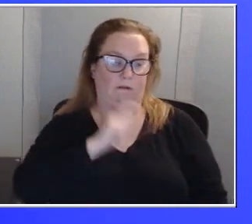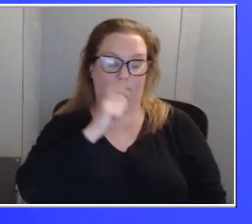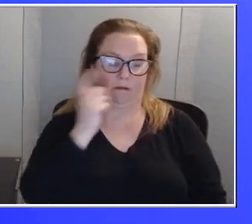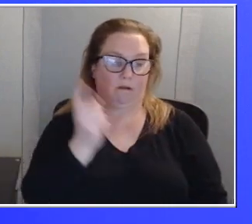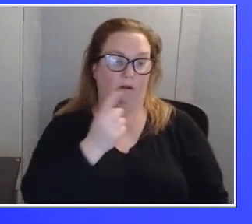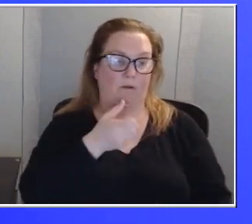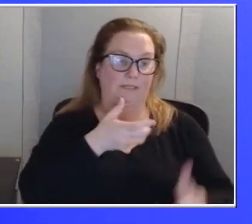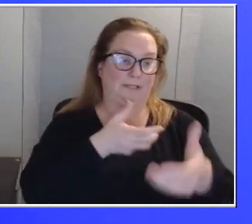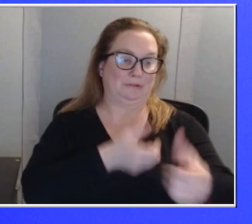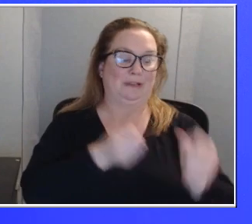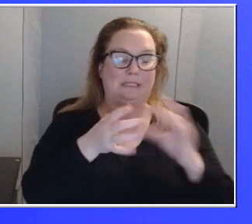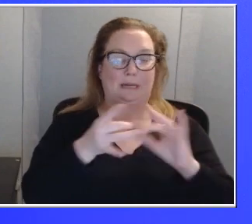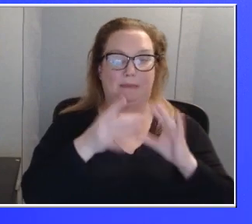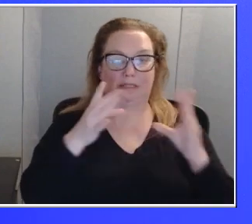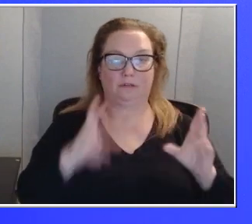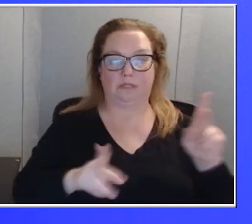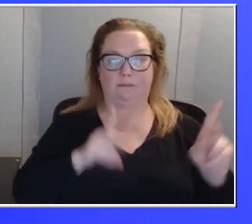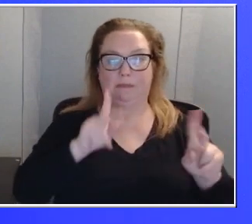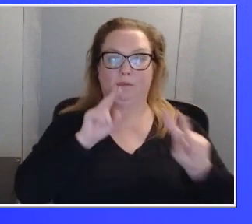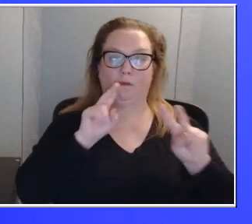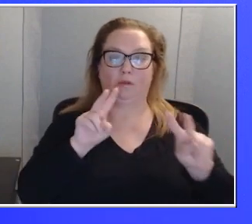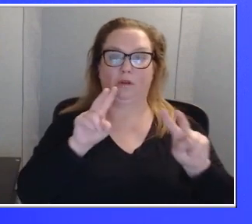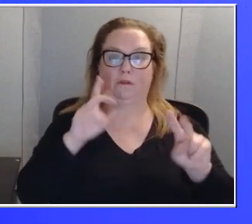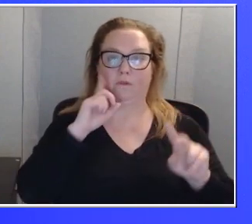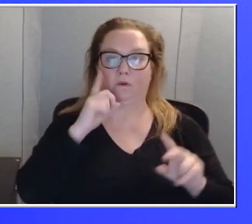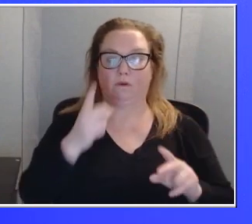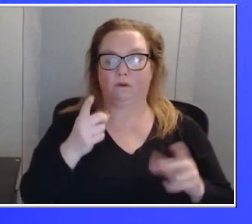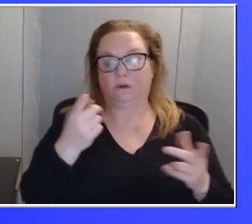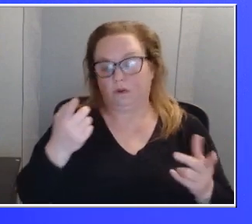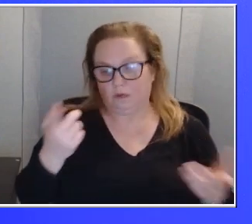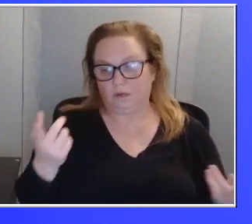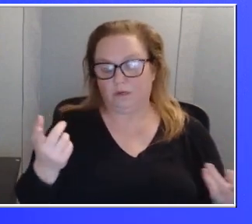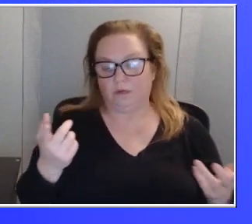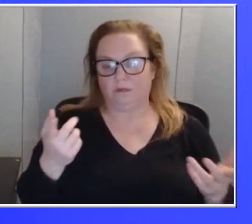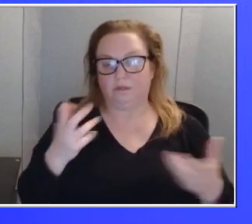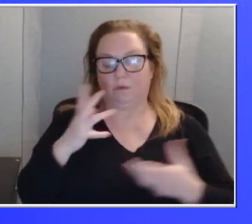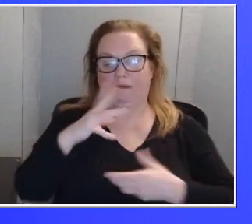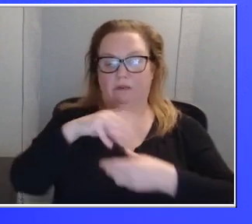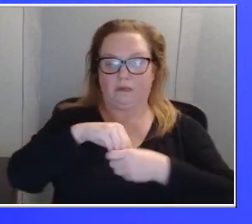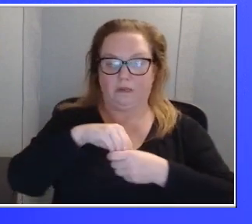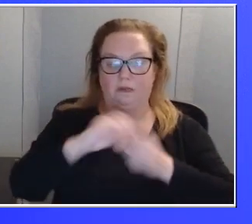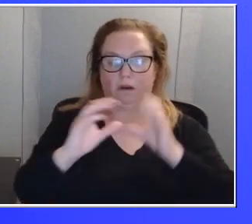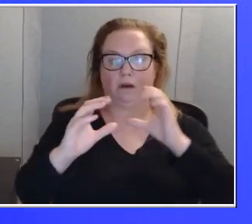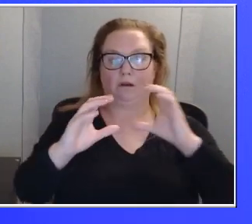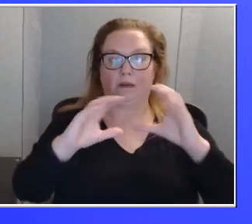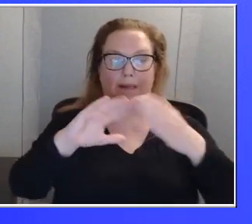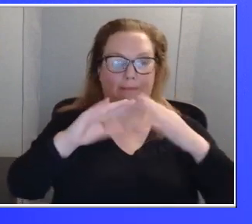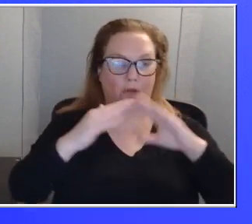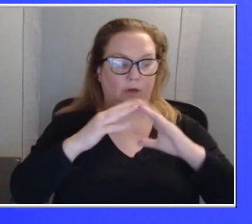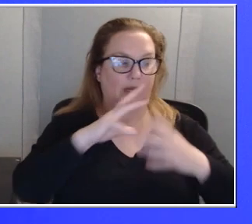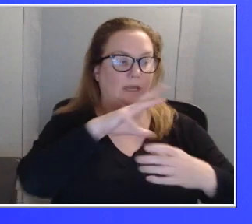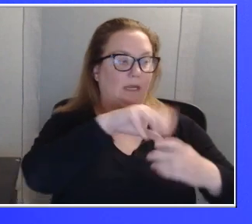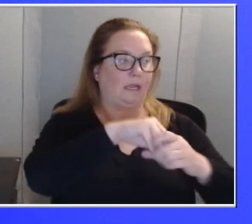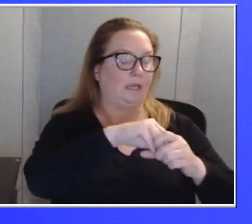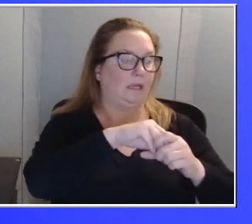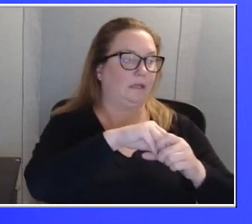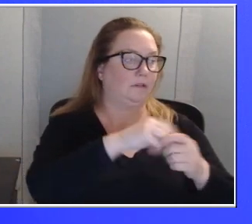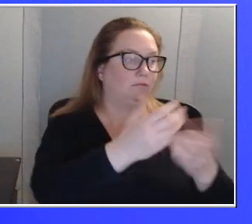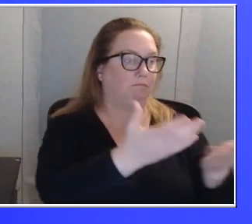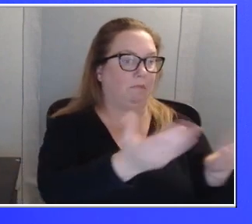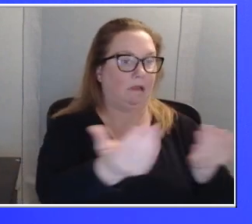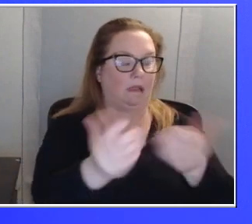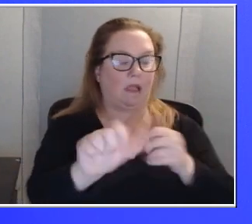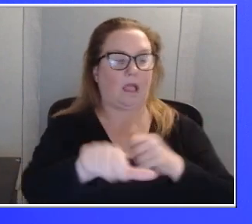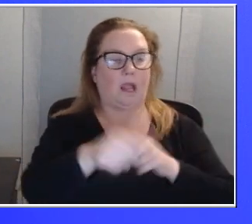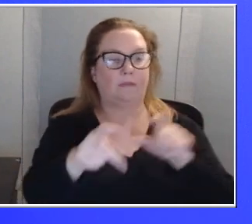trusted messengers that people will look to. So we have to engage our community and engage other people